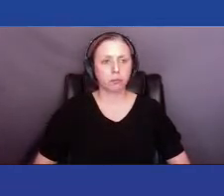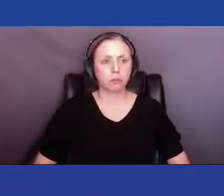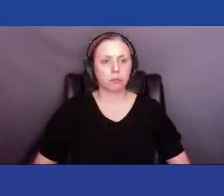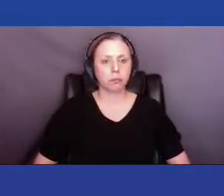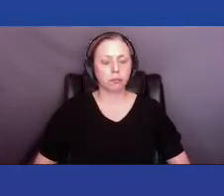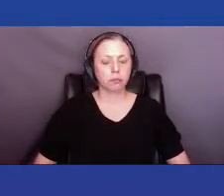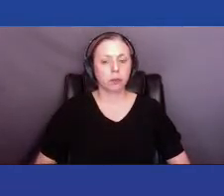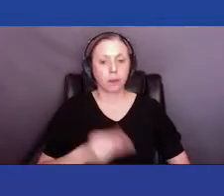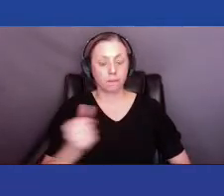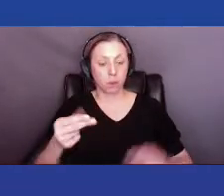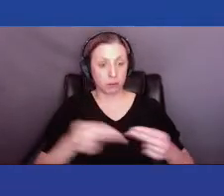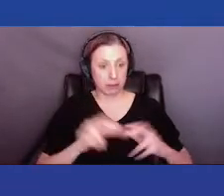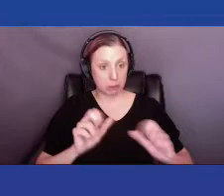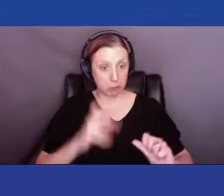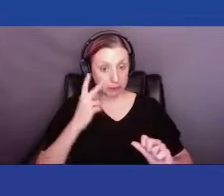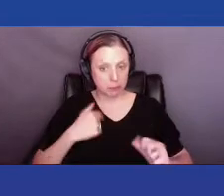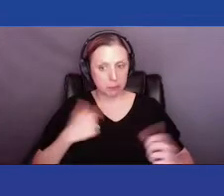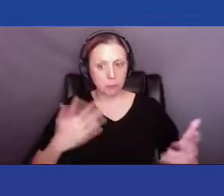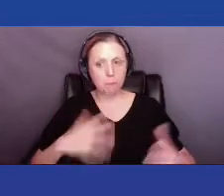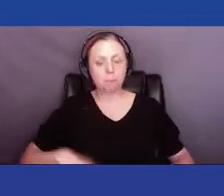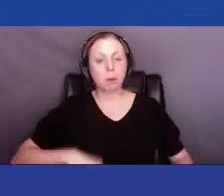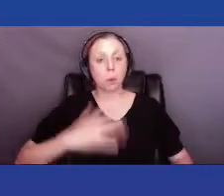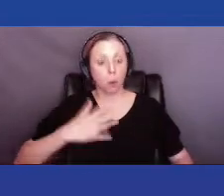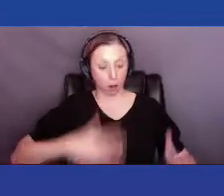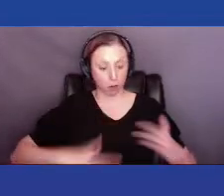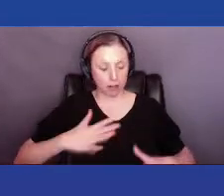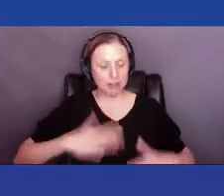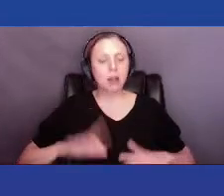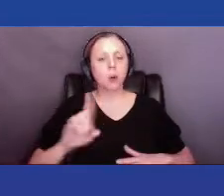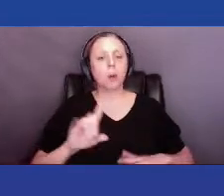see me dressed in white at my family's